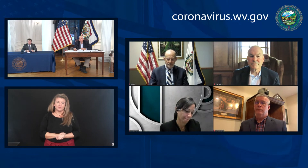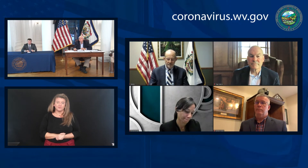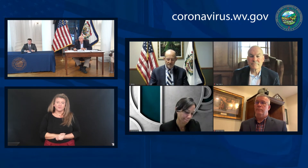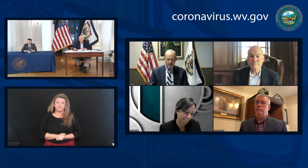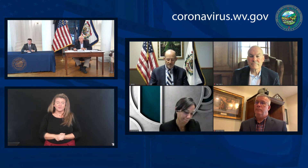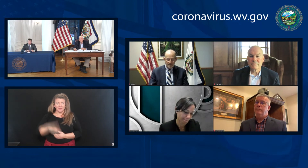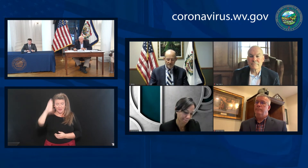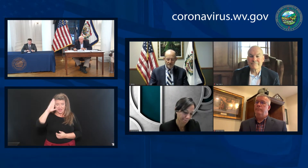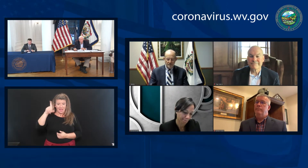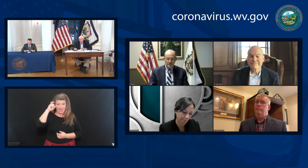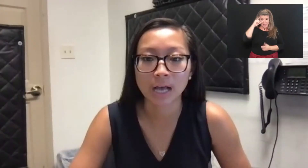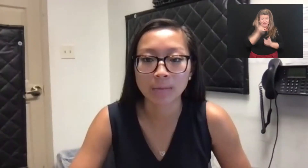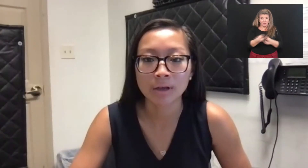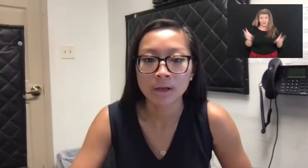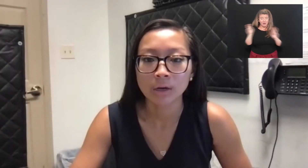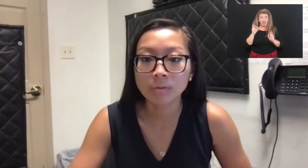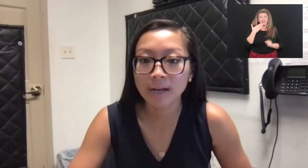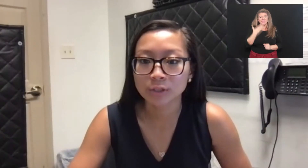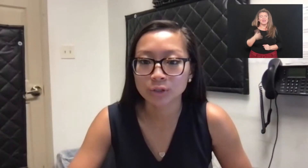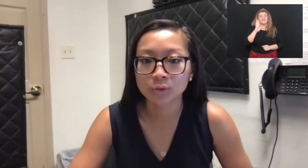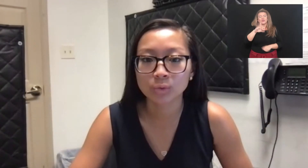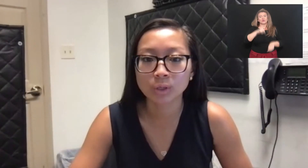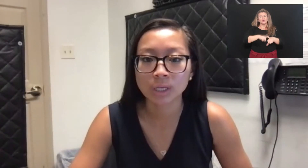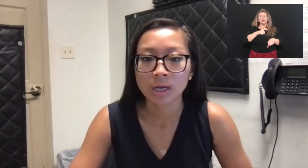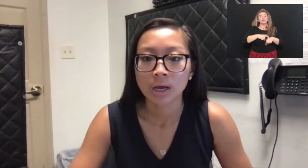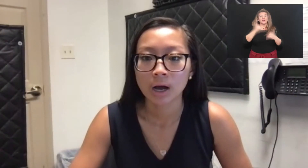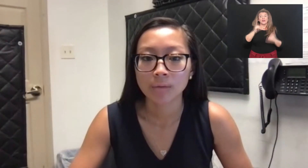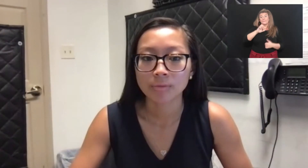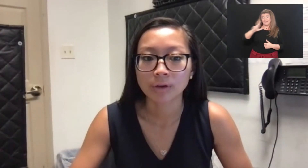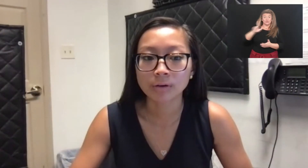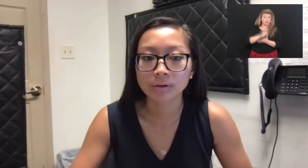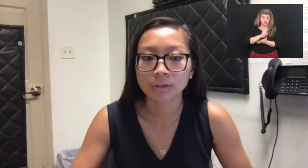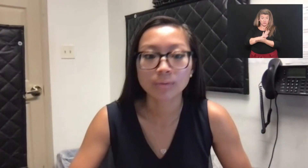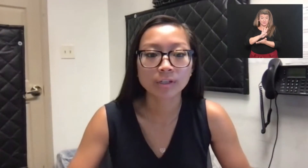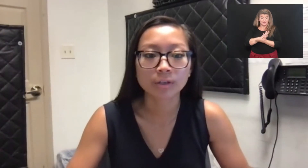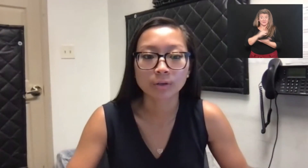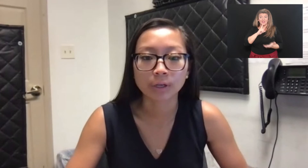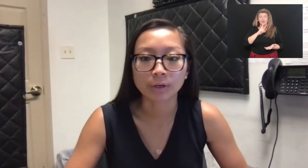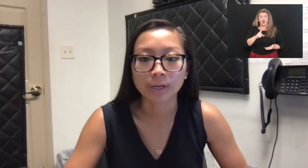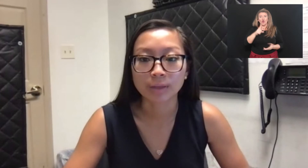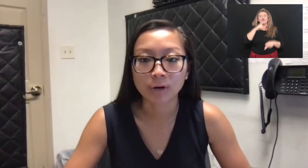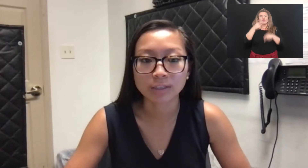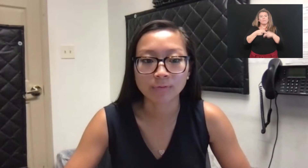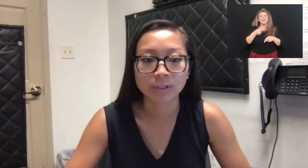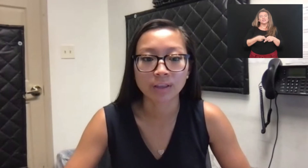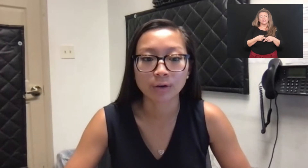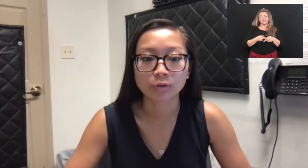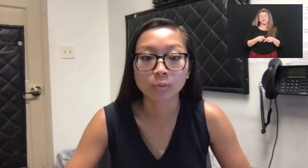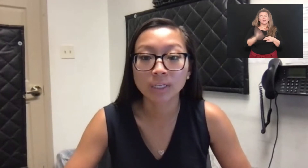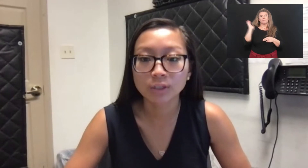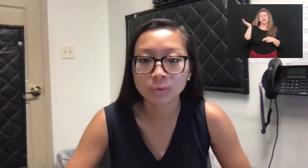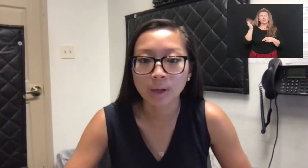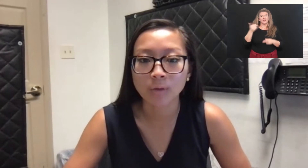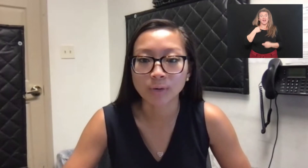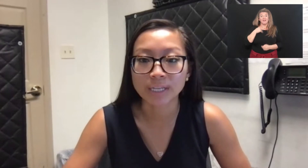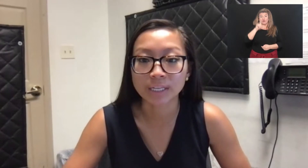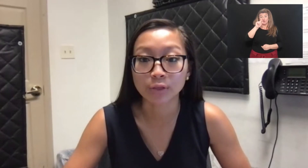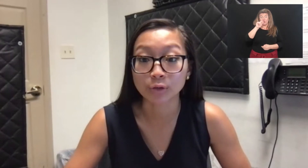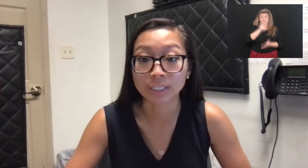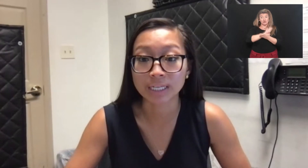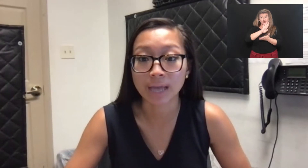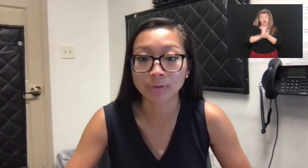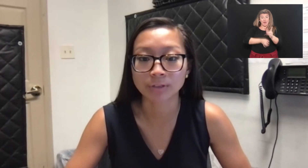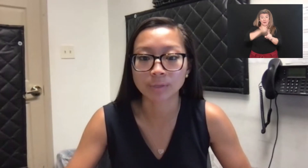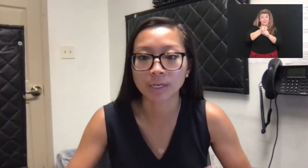Hi, Governor. Hi, panel. Thanks so much for your time. Going back to schools, you mentioned earlier in the press conference that there are 20 school outbreaks